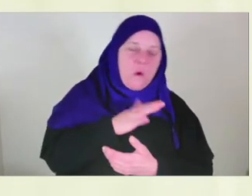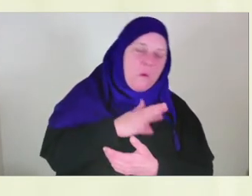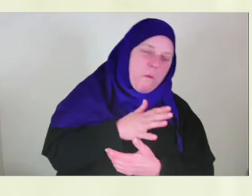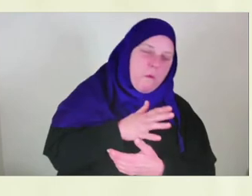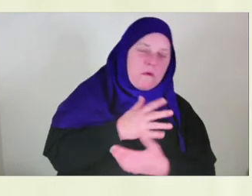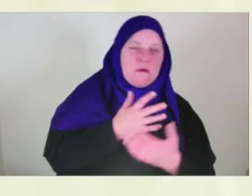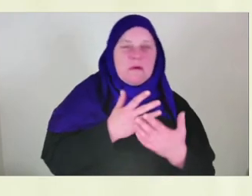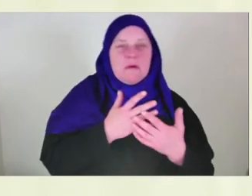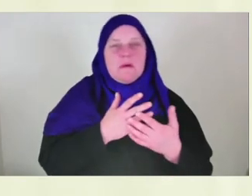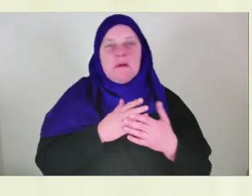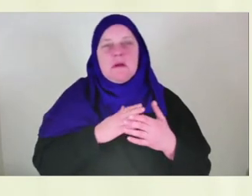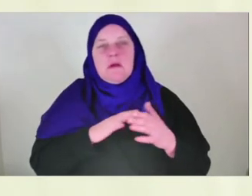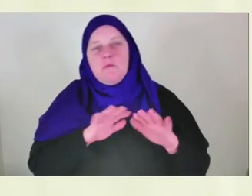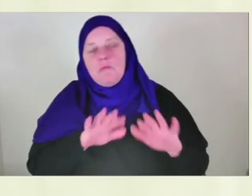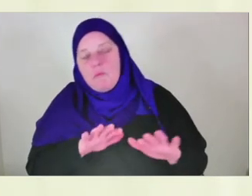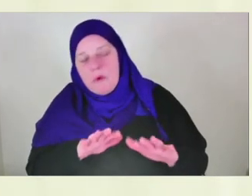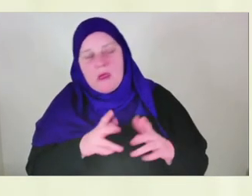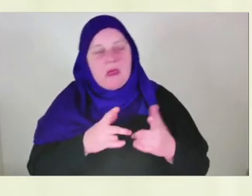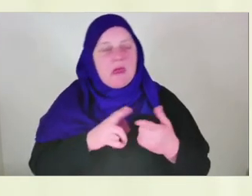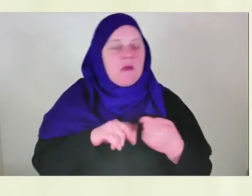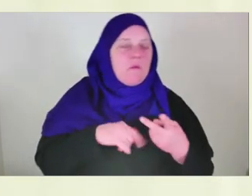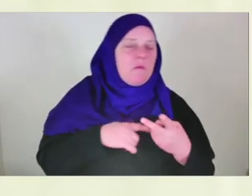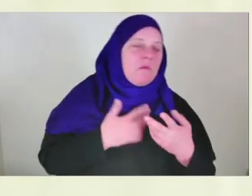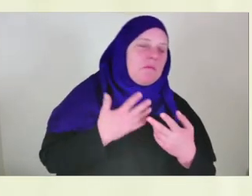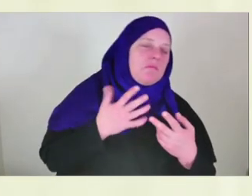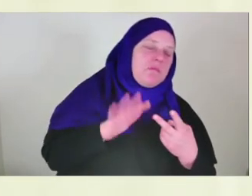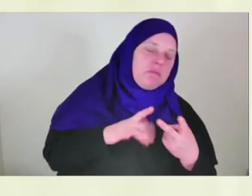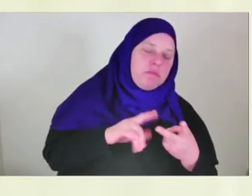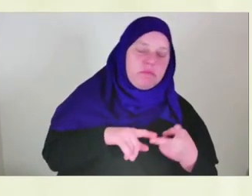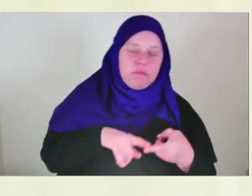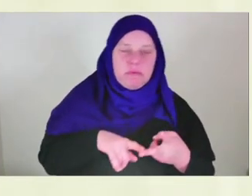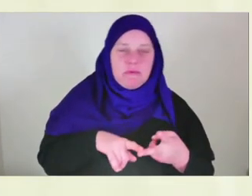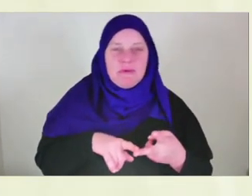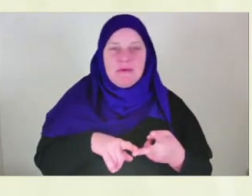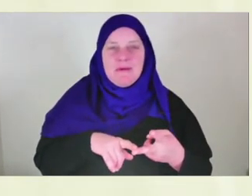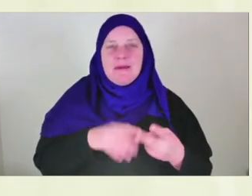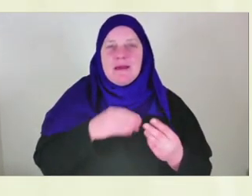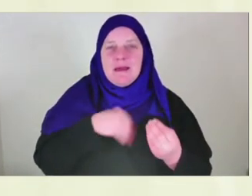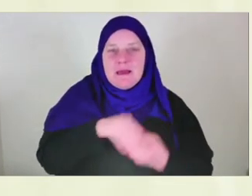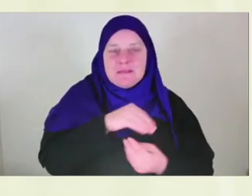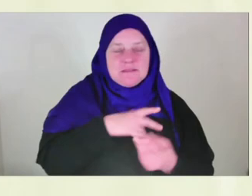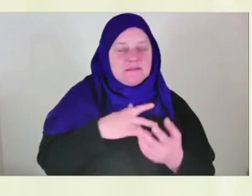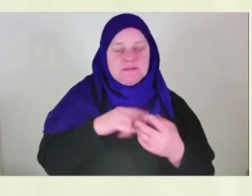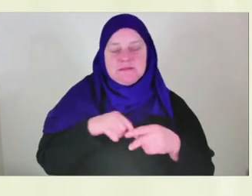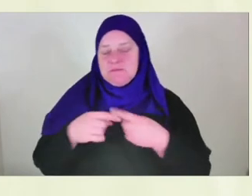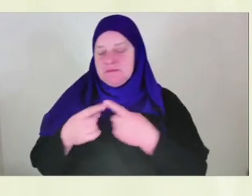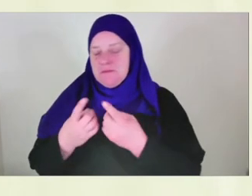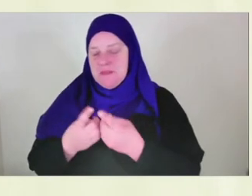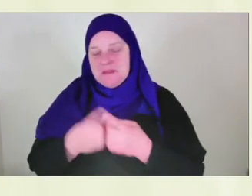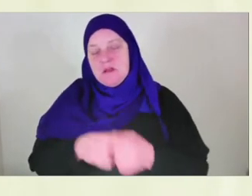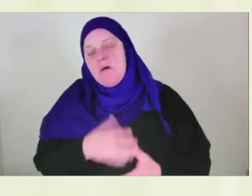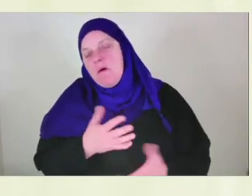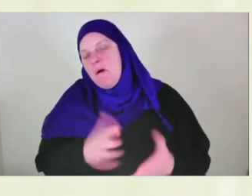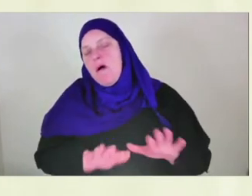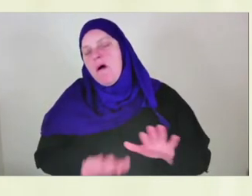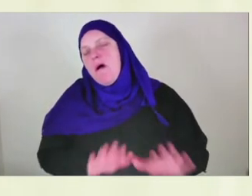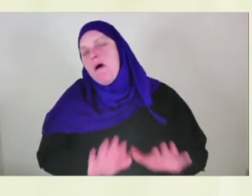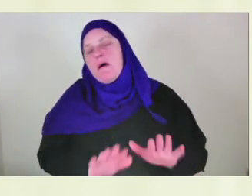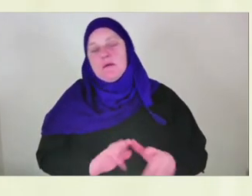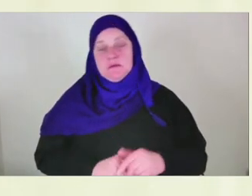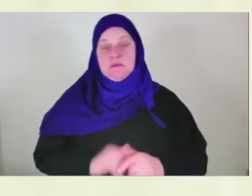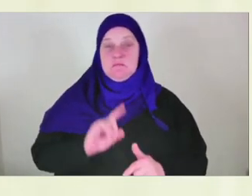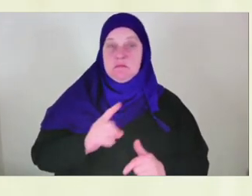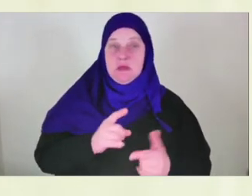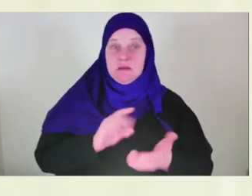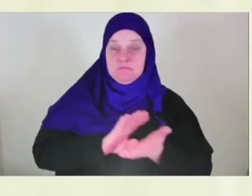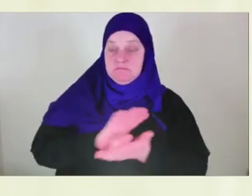pay. This is one of the biggest problems. There's a hadith where they ask the sixth holy imam, Imam al-Sadiq